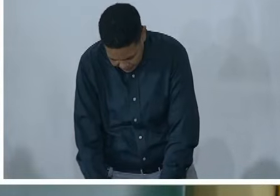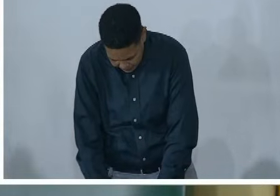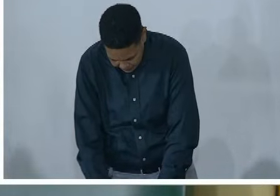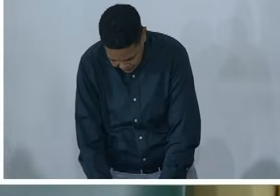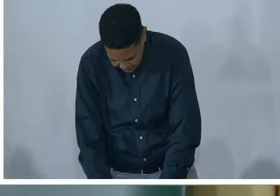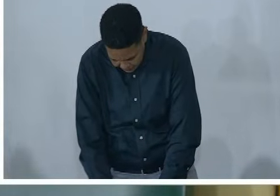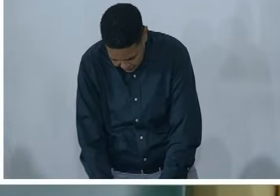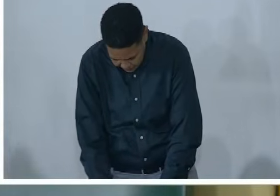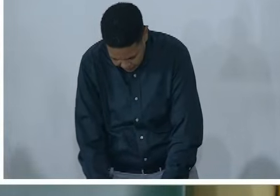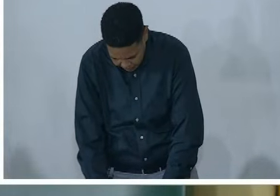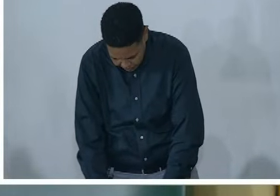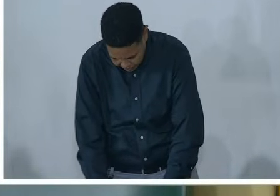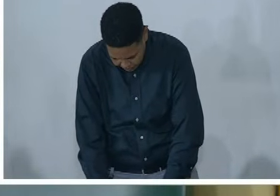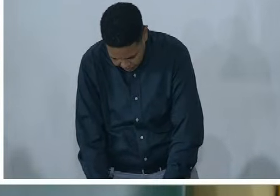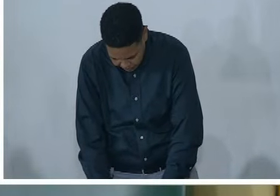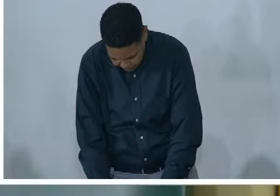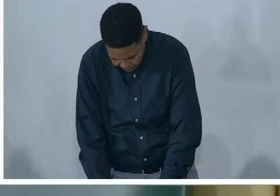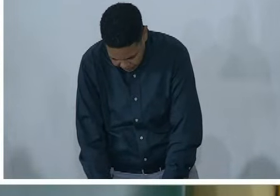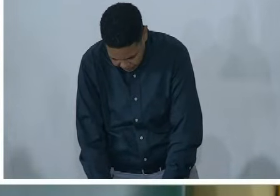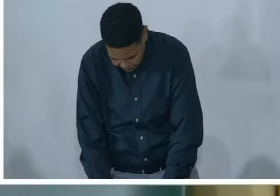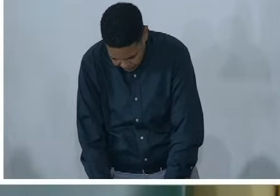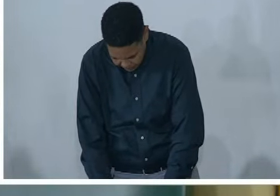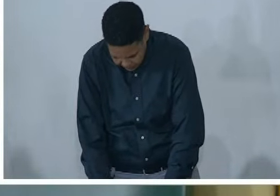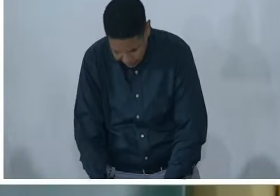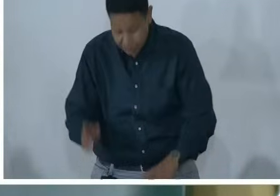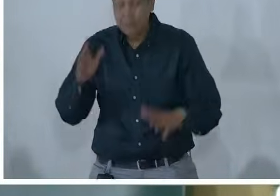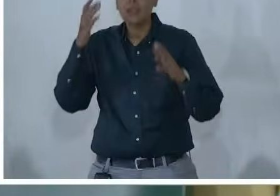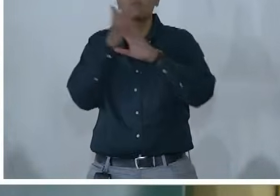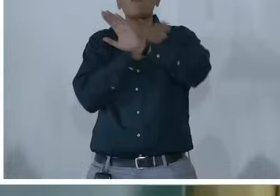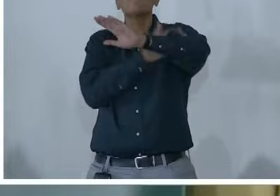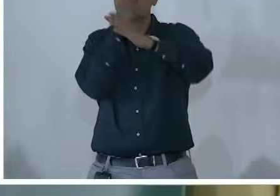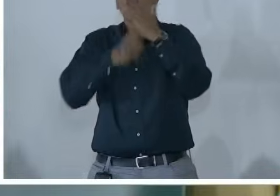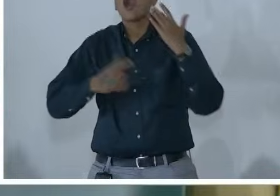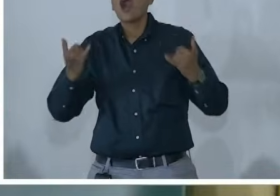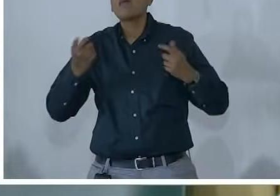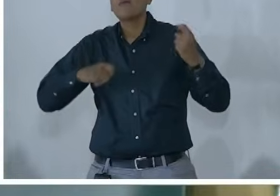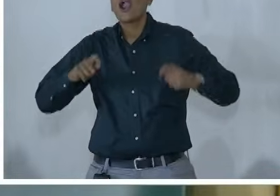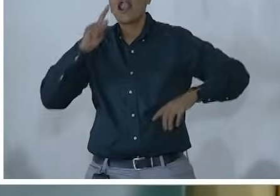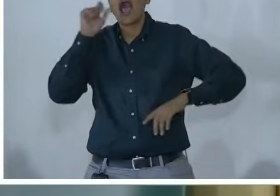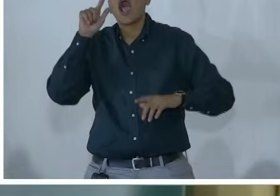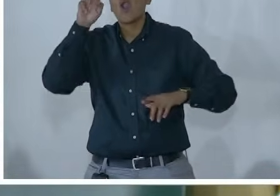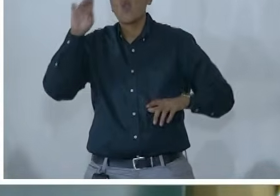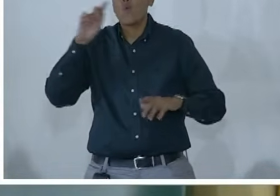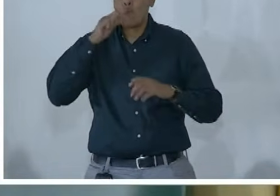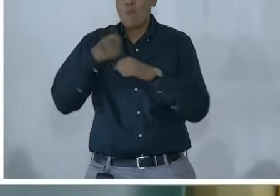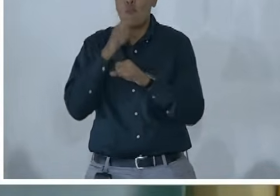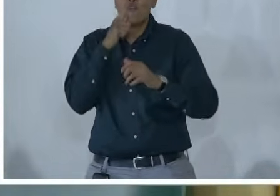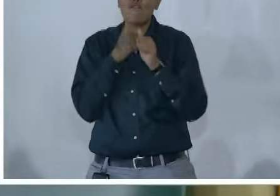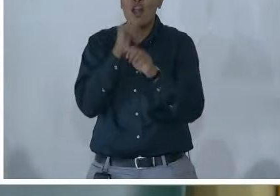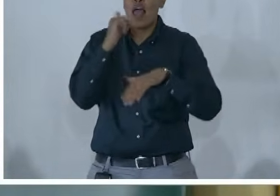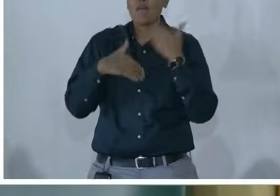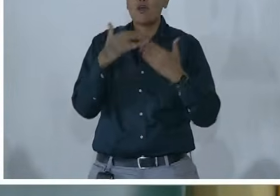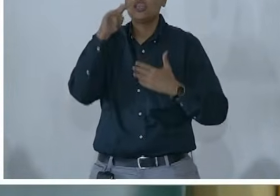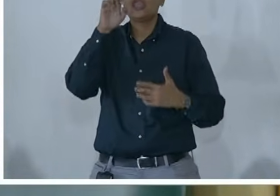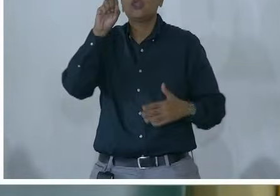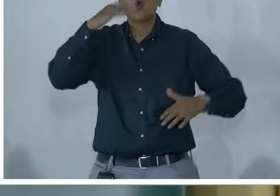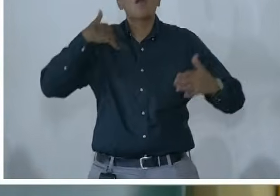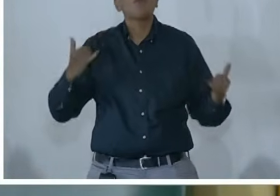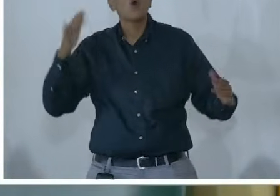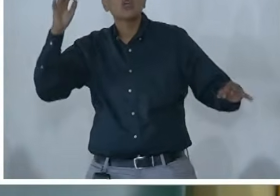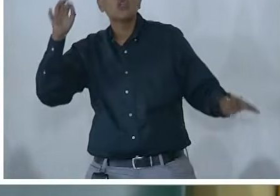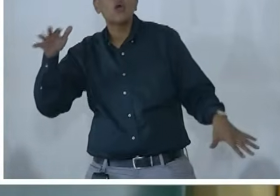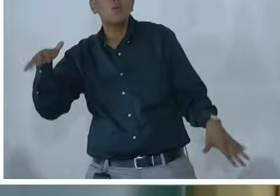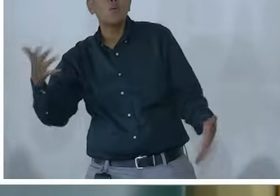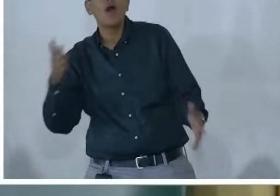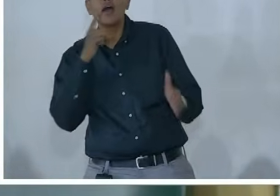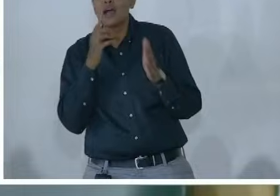reduce costs, and modernize alumina production. Following that process, Madam Speaker, JISTV has now determined